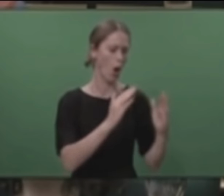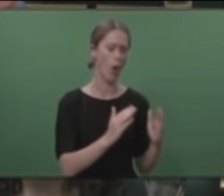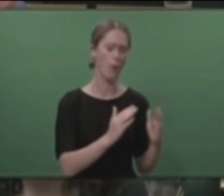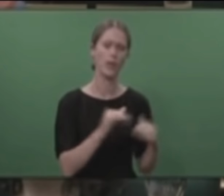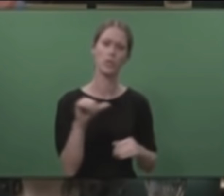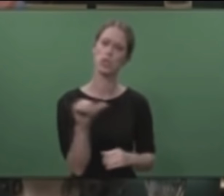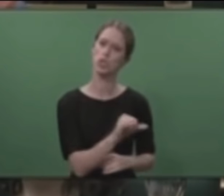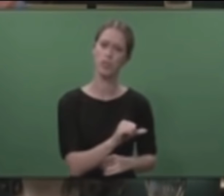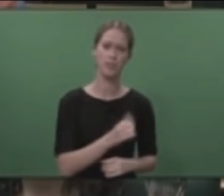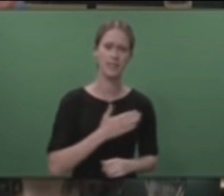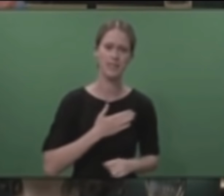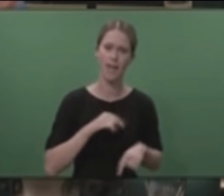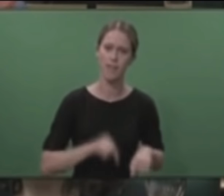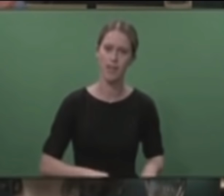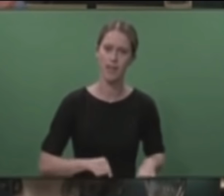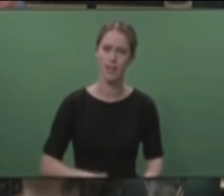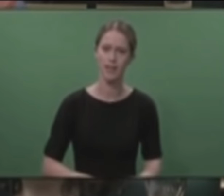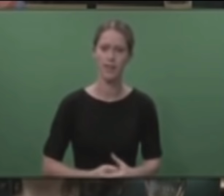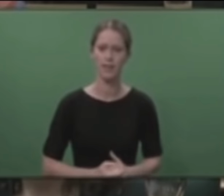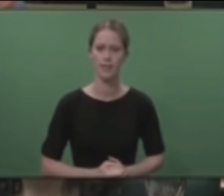been safe here.